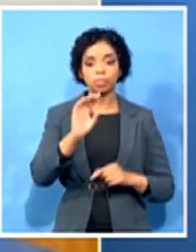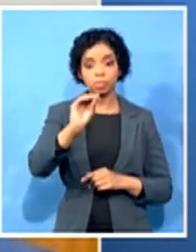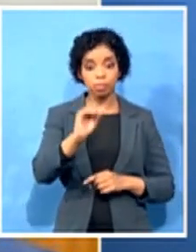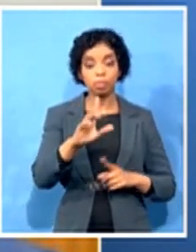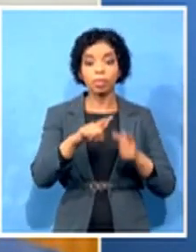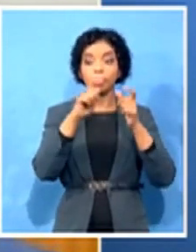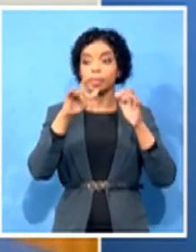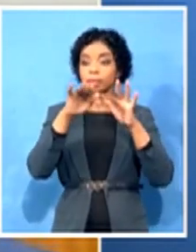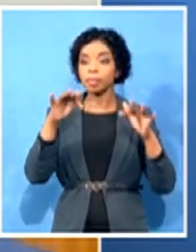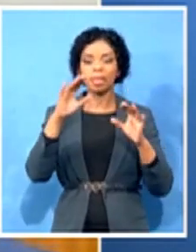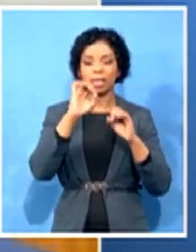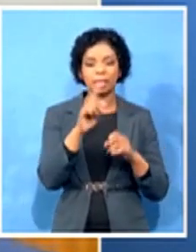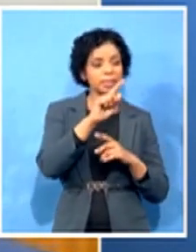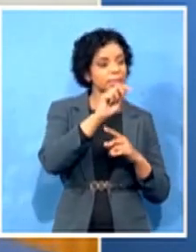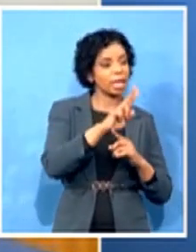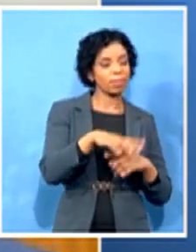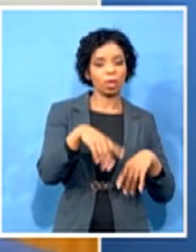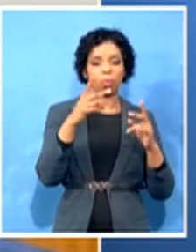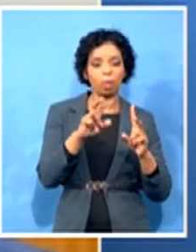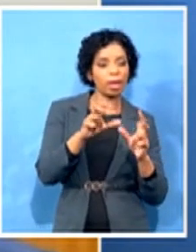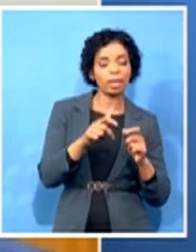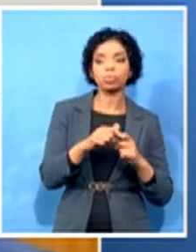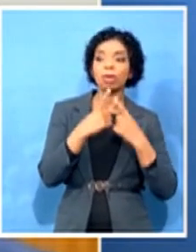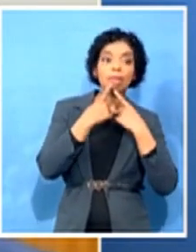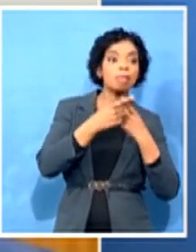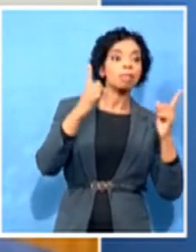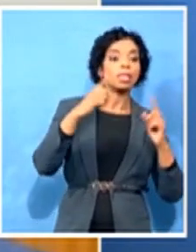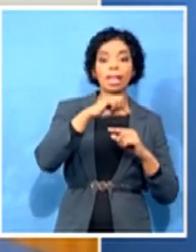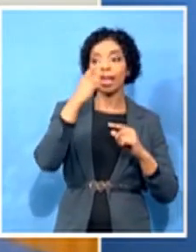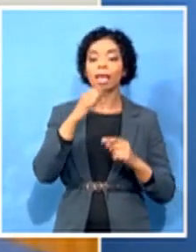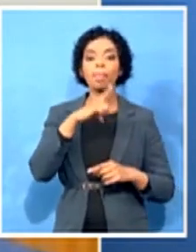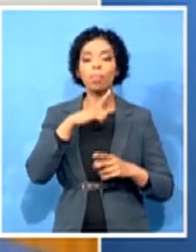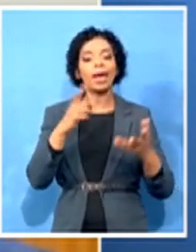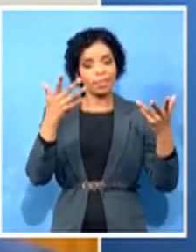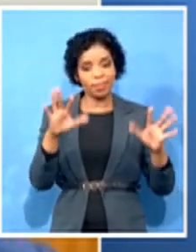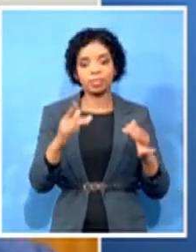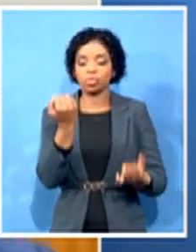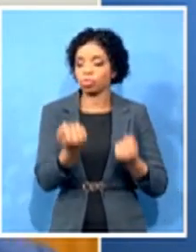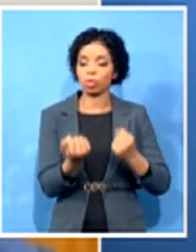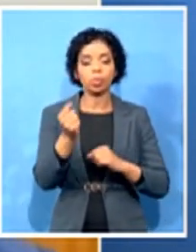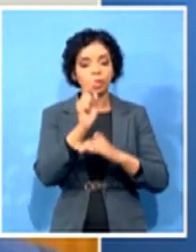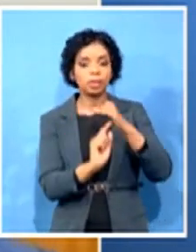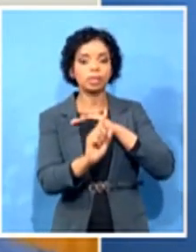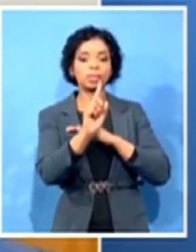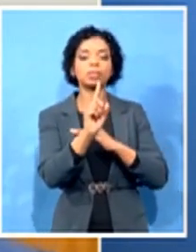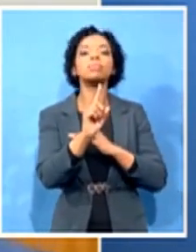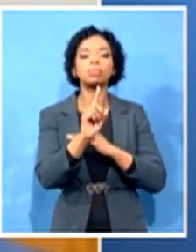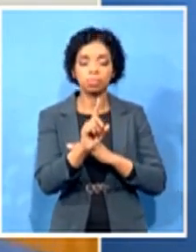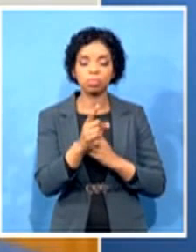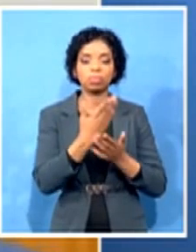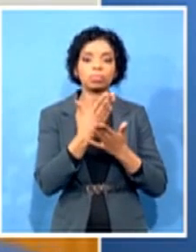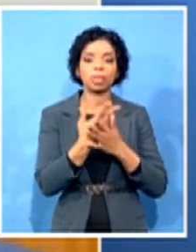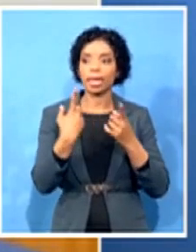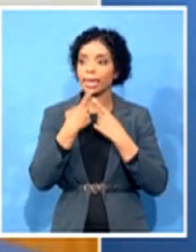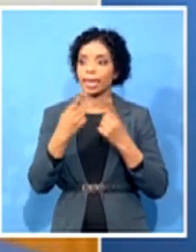the names after their first appearance. Now, here it's after their first appearance. So they need to give them time to appear first. But now here